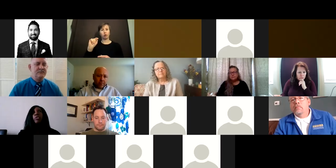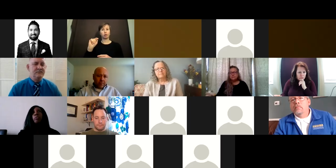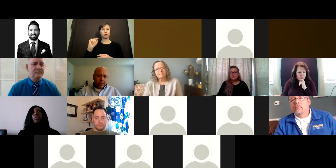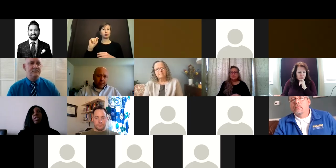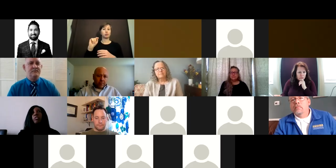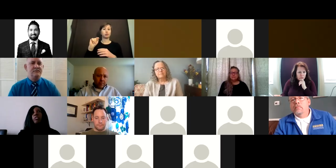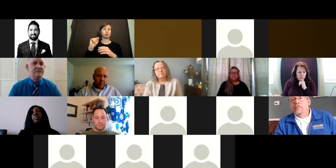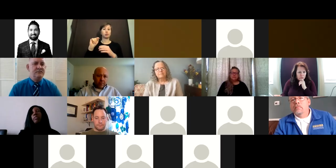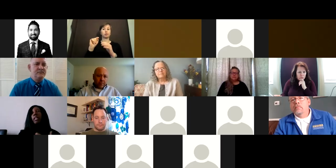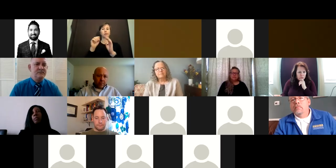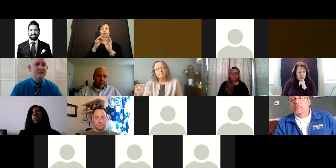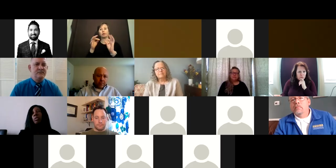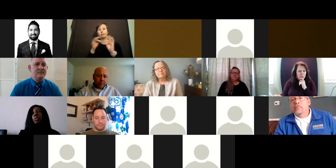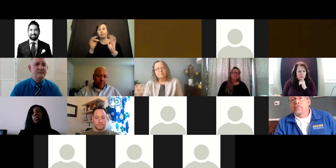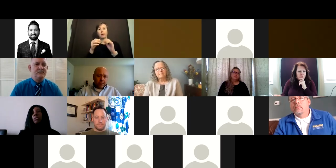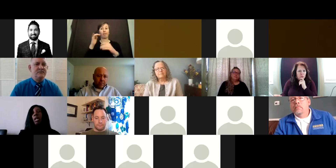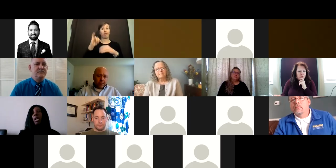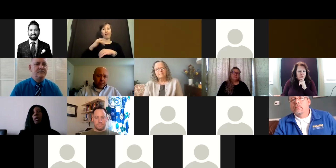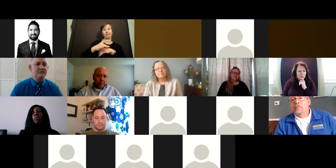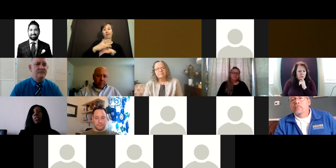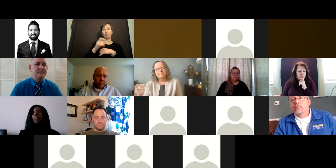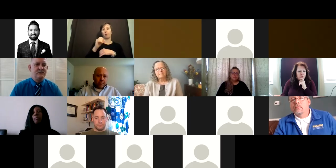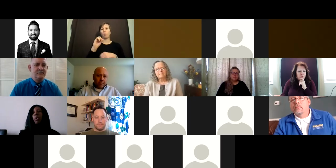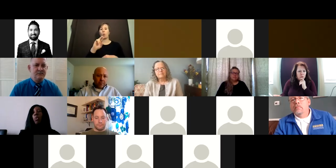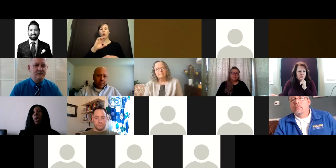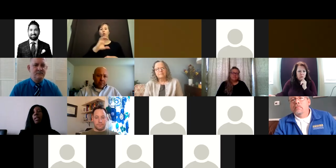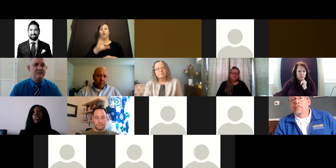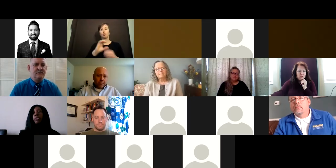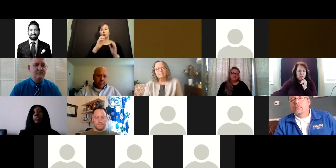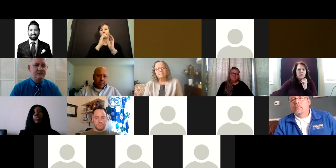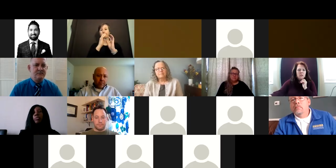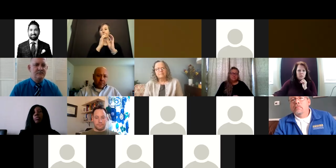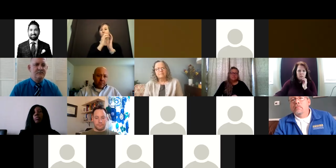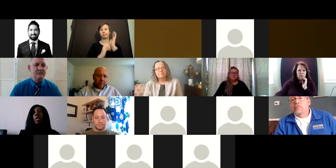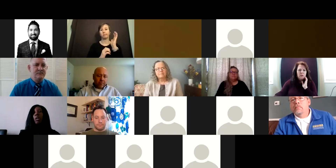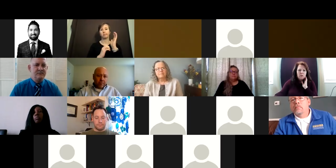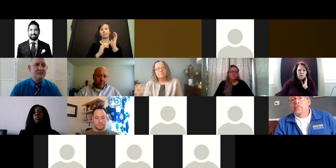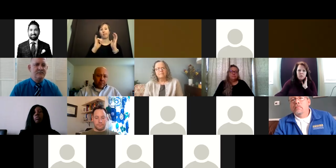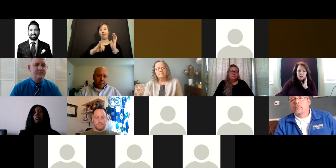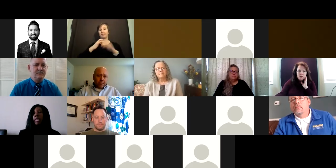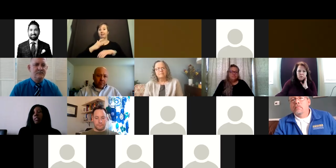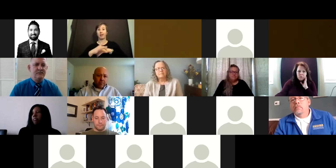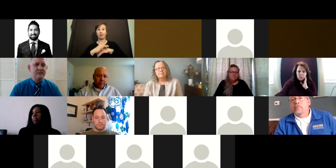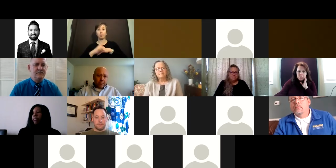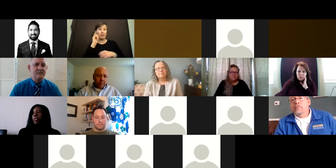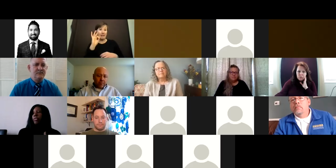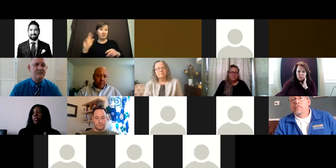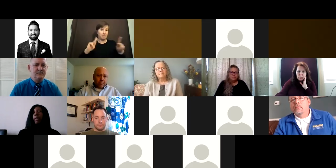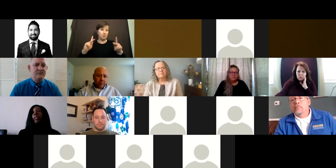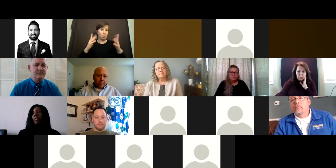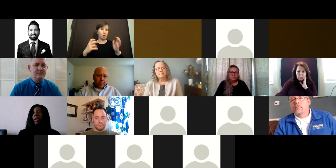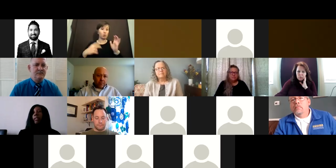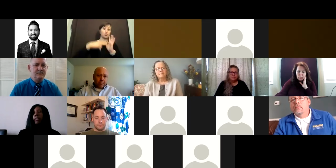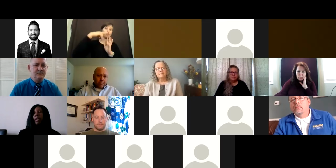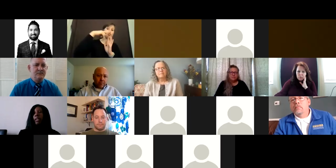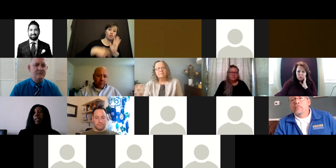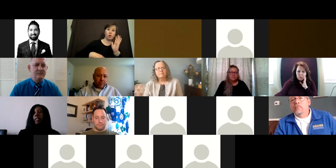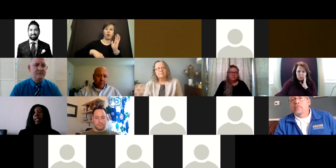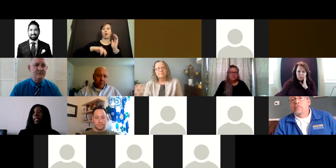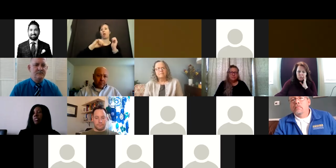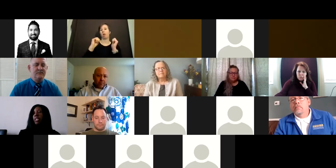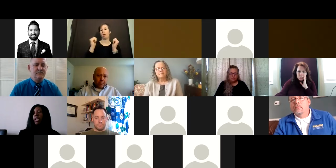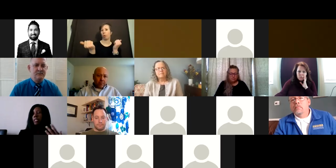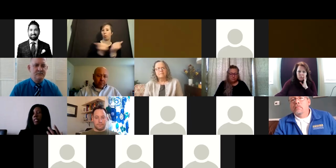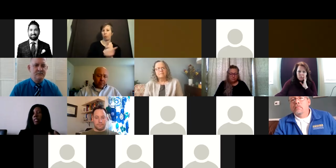the Zoom transcript available. So if people want to read through everything.